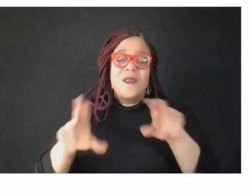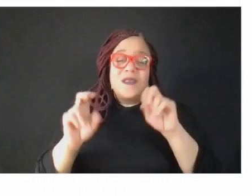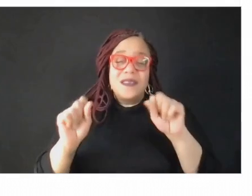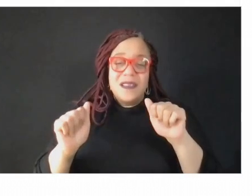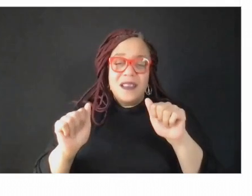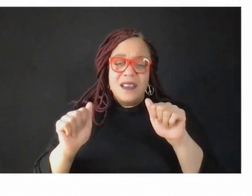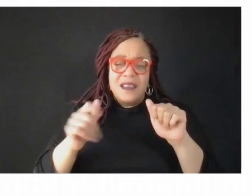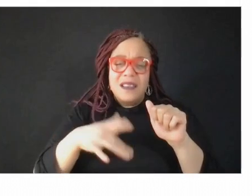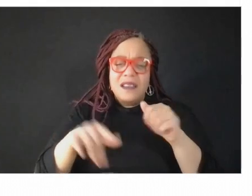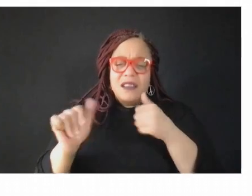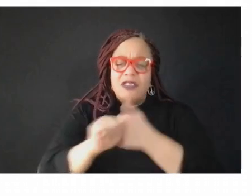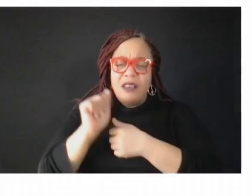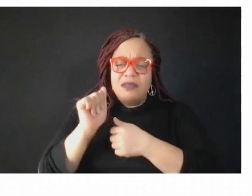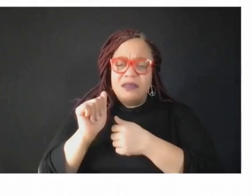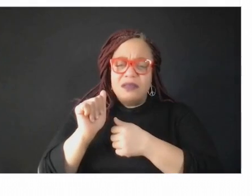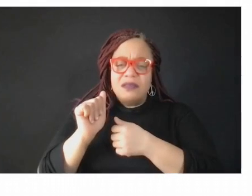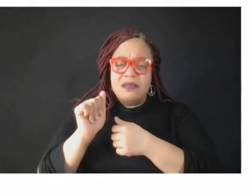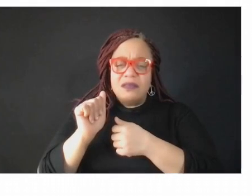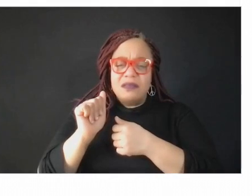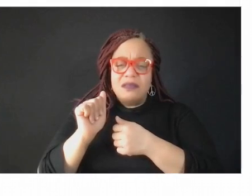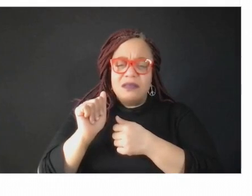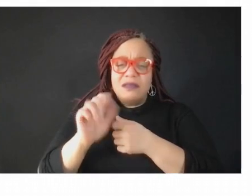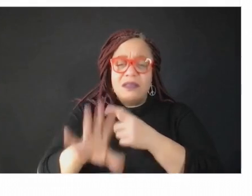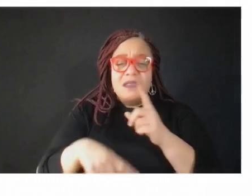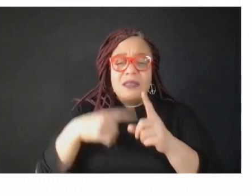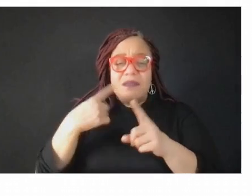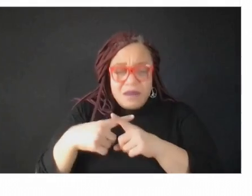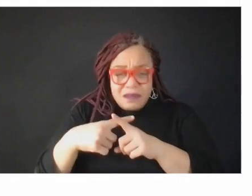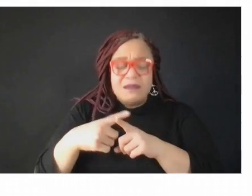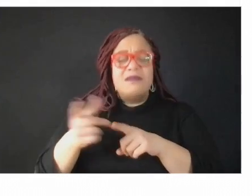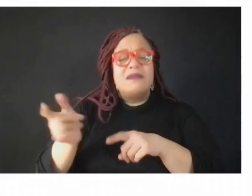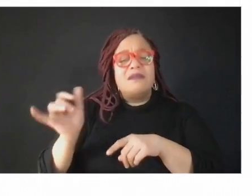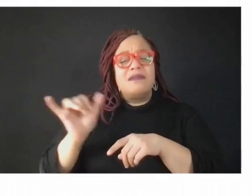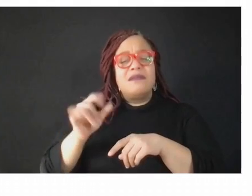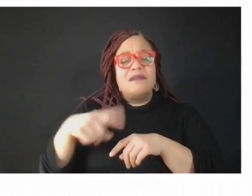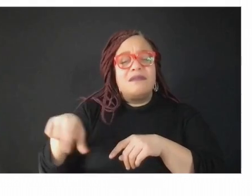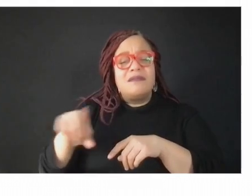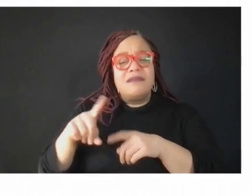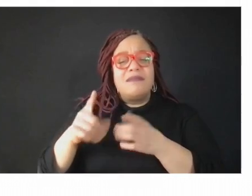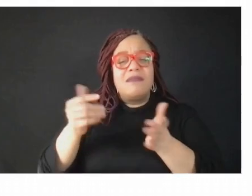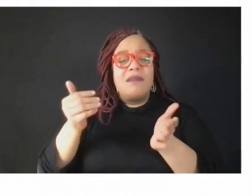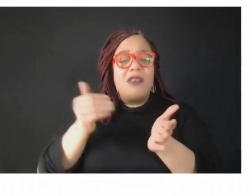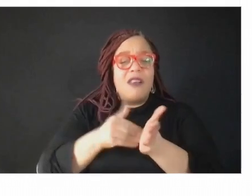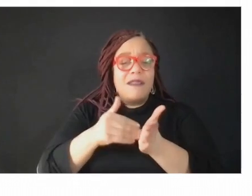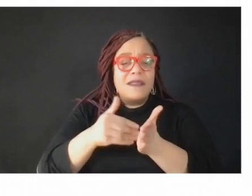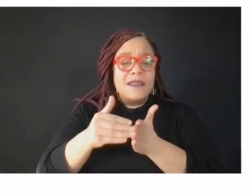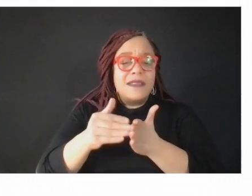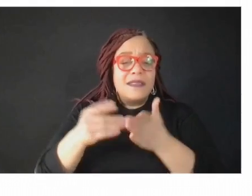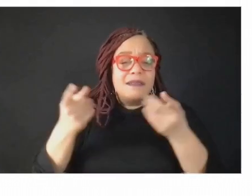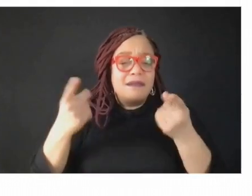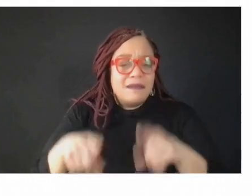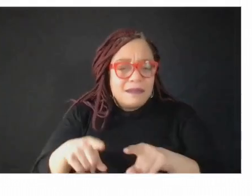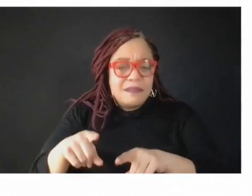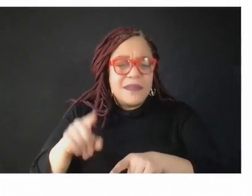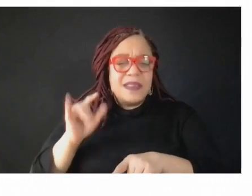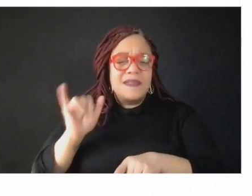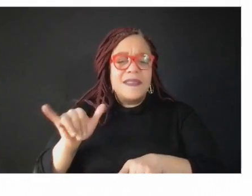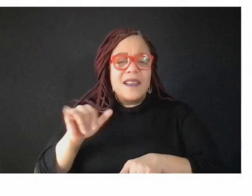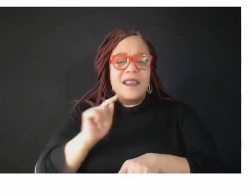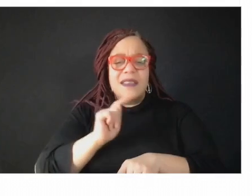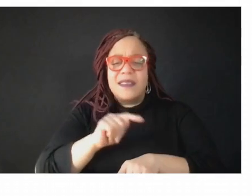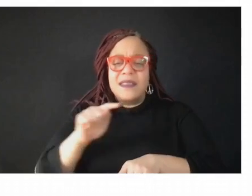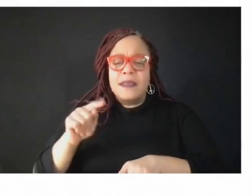have been basically often sort of run out of their positions. And that's